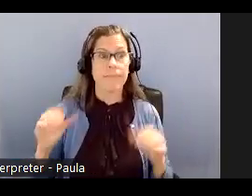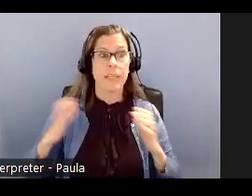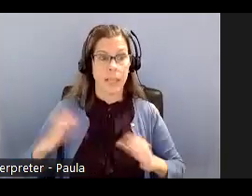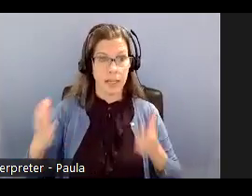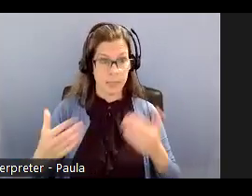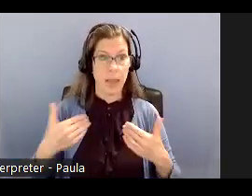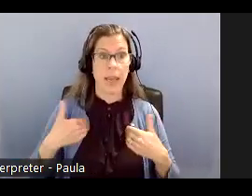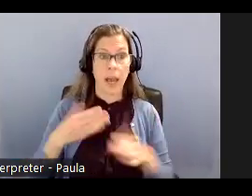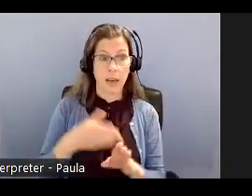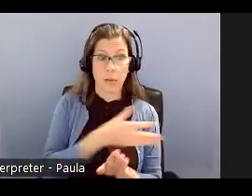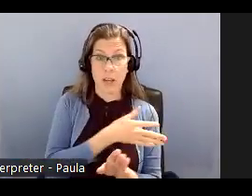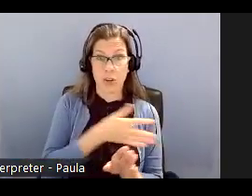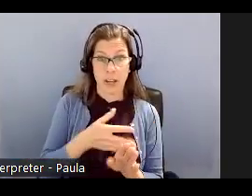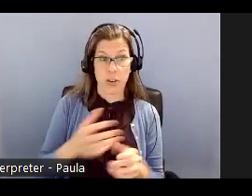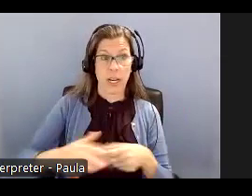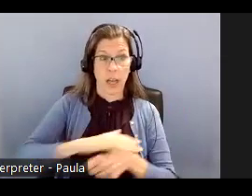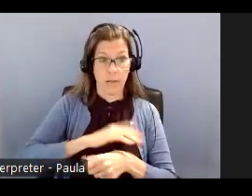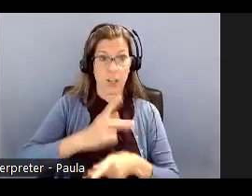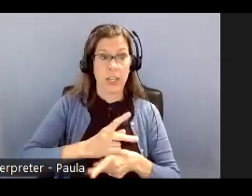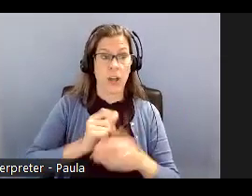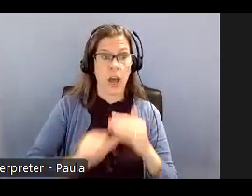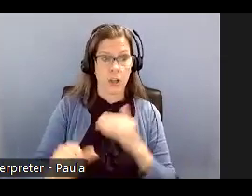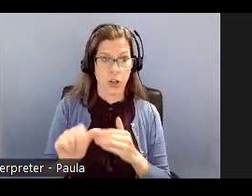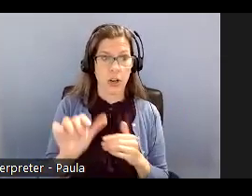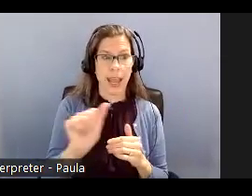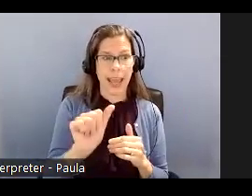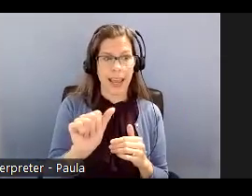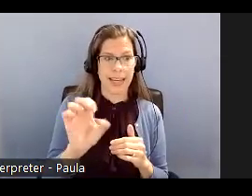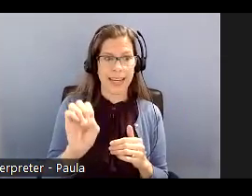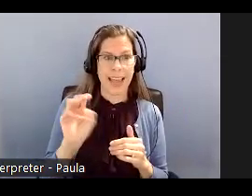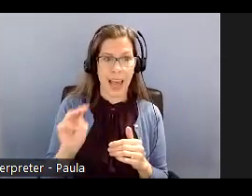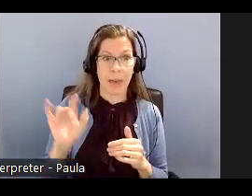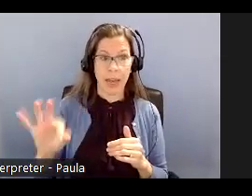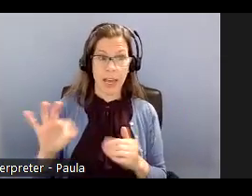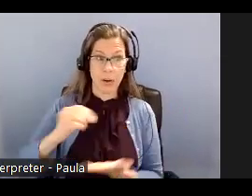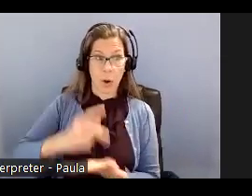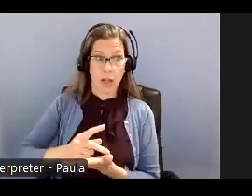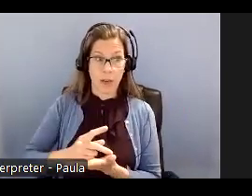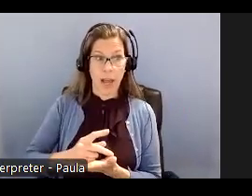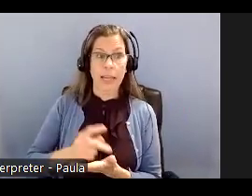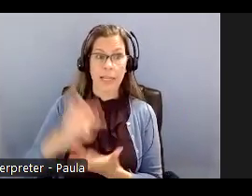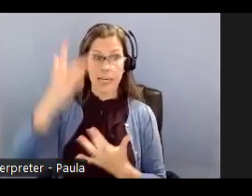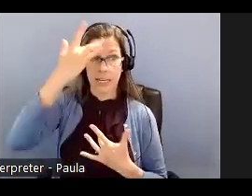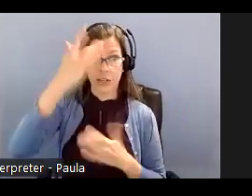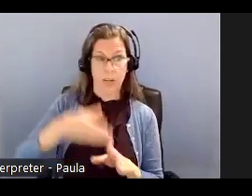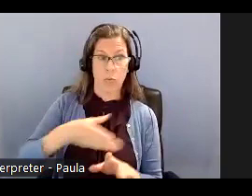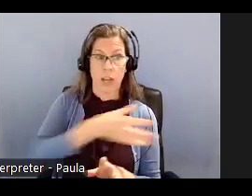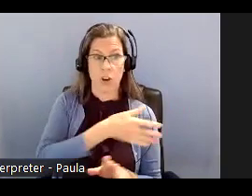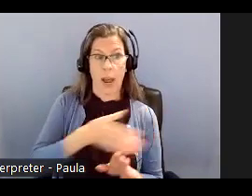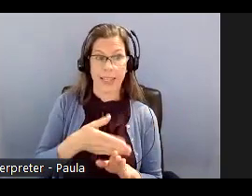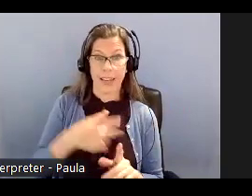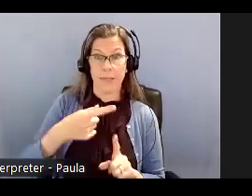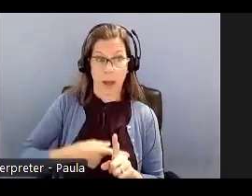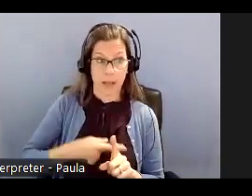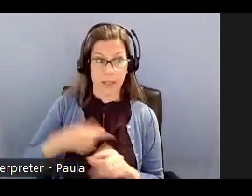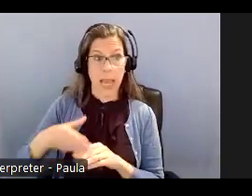retroactive coverage under the Alien Emergency Medical if they had a qualifying condition in the retroactive months, and after